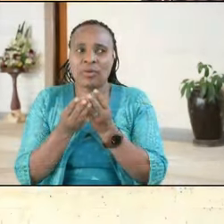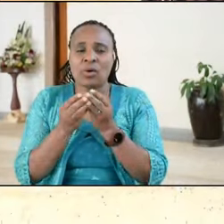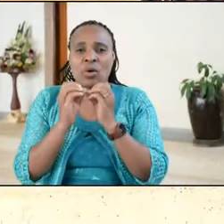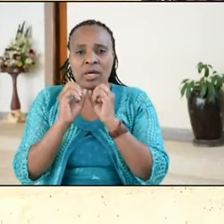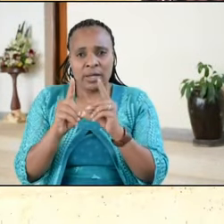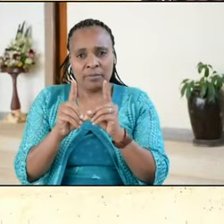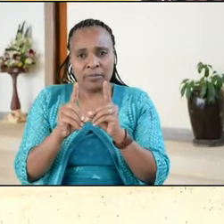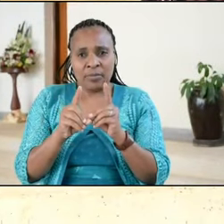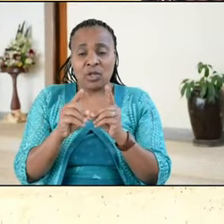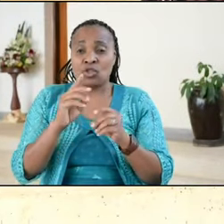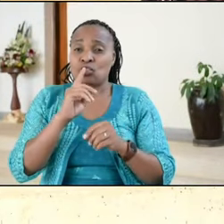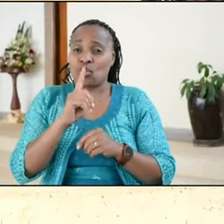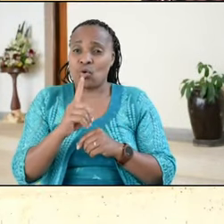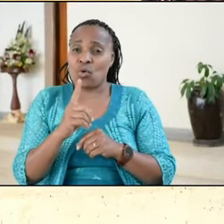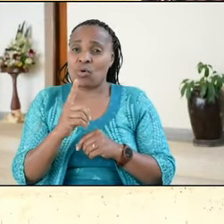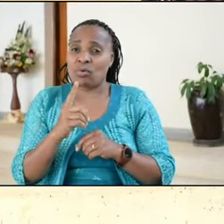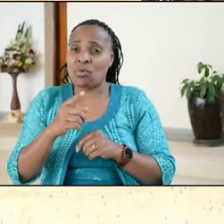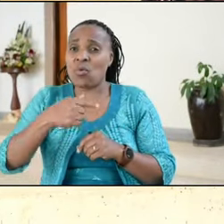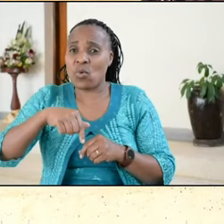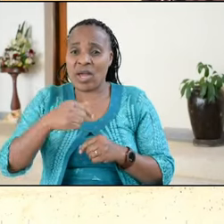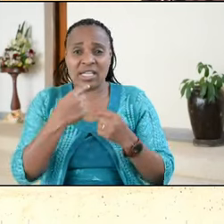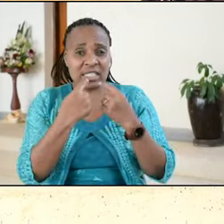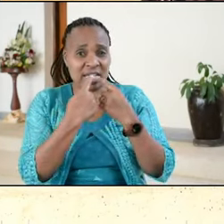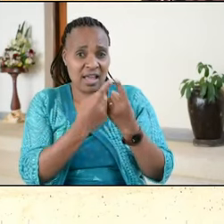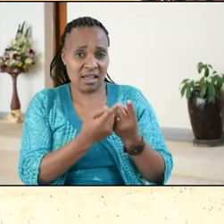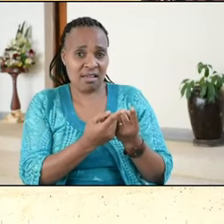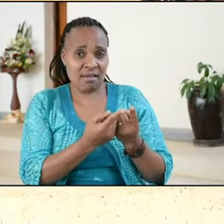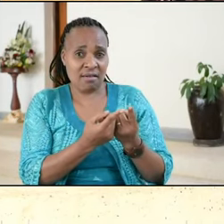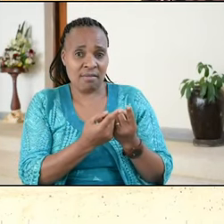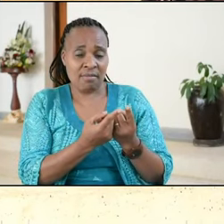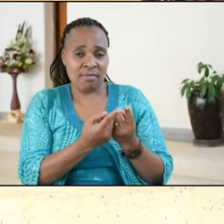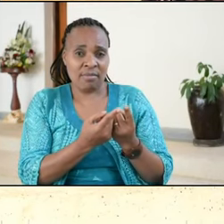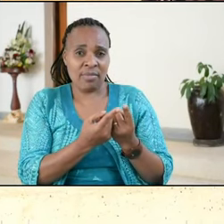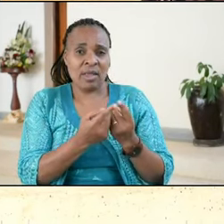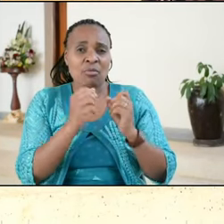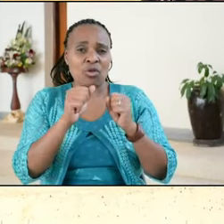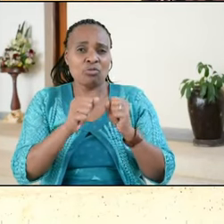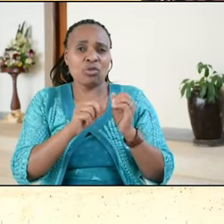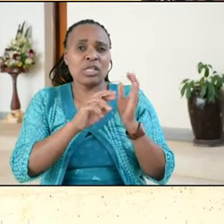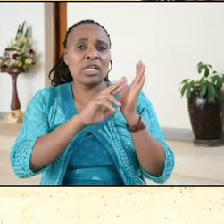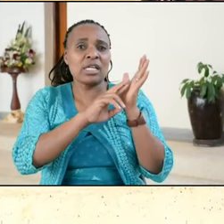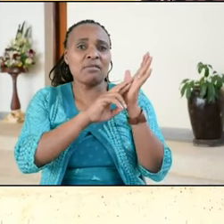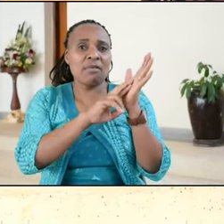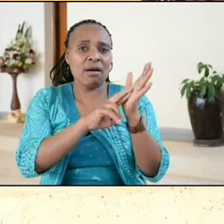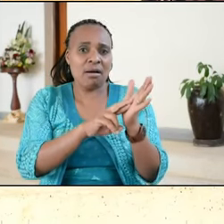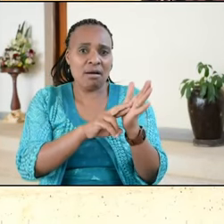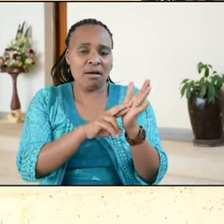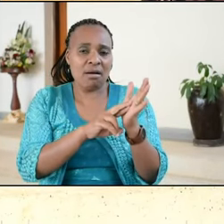So we are saying that we may refer to